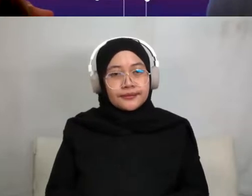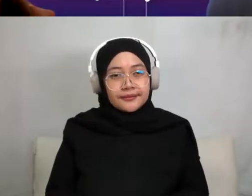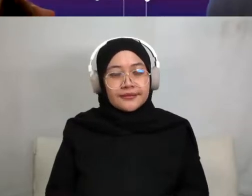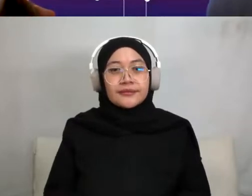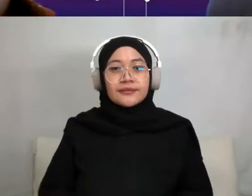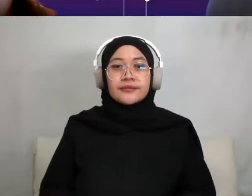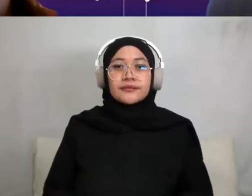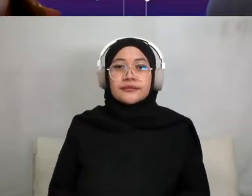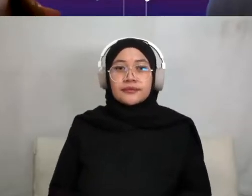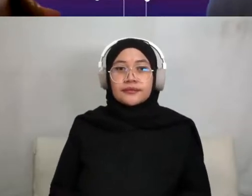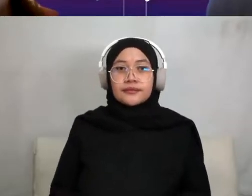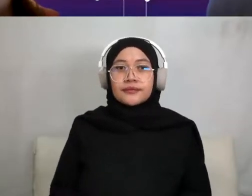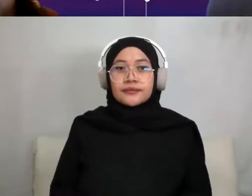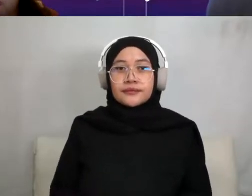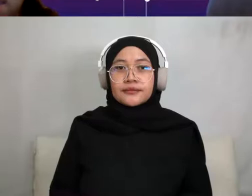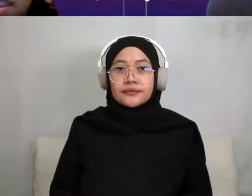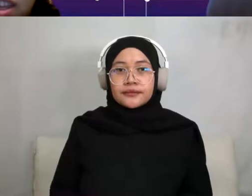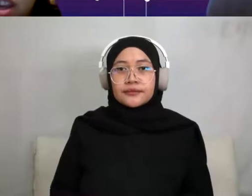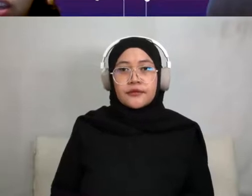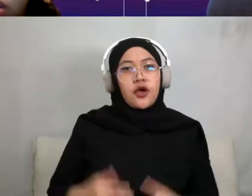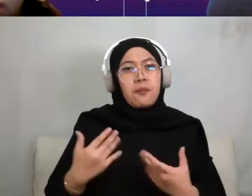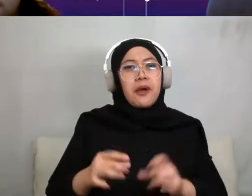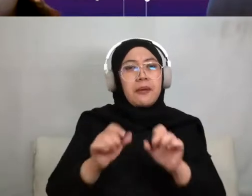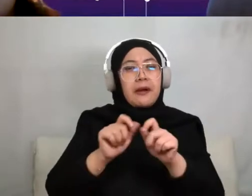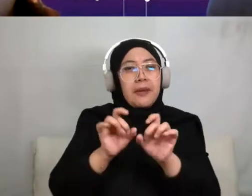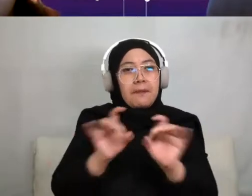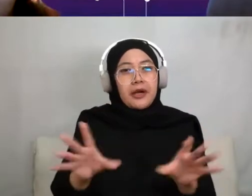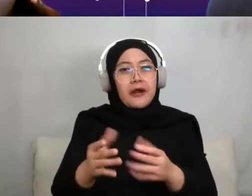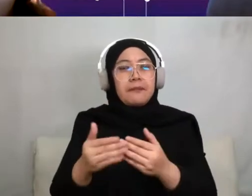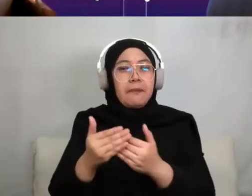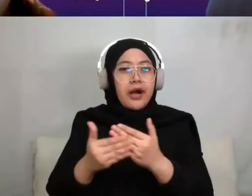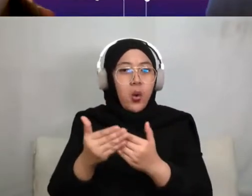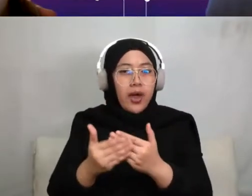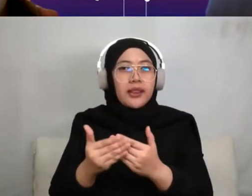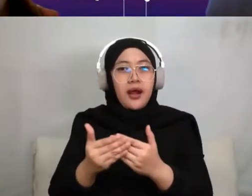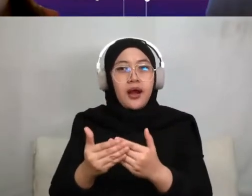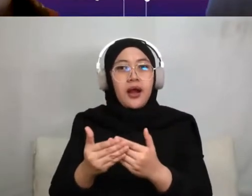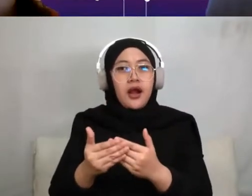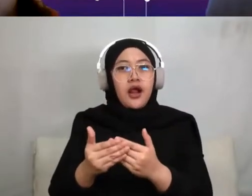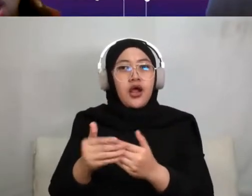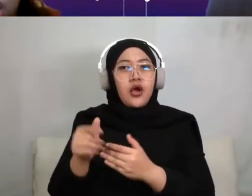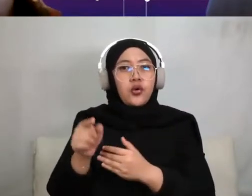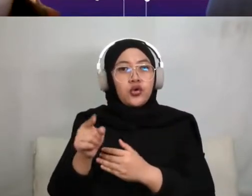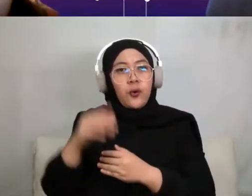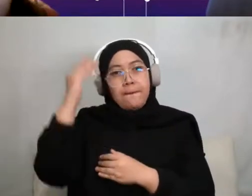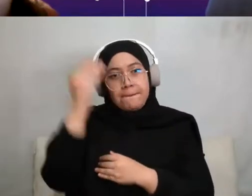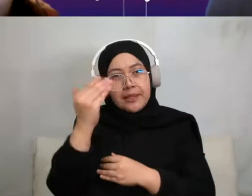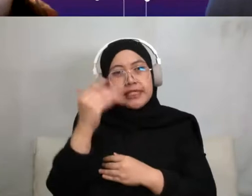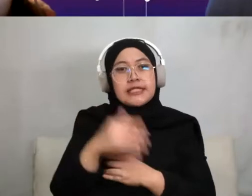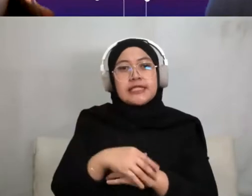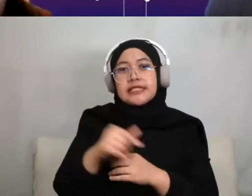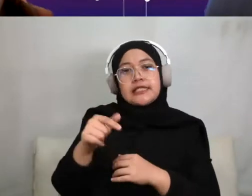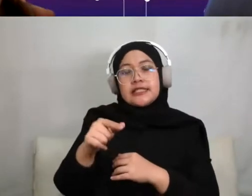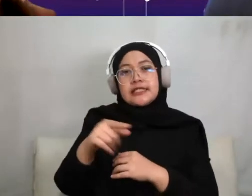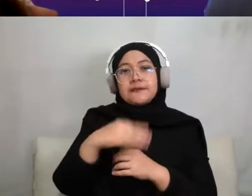what about the difference in maintenance for AC and non-AC buses, and also difference in energy consumption